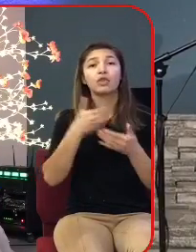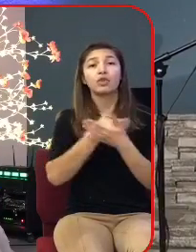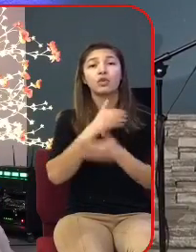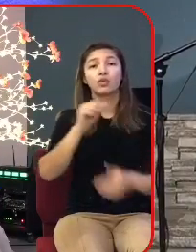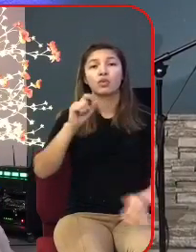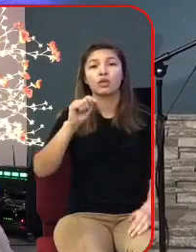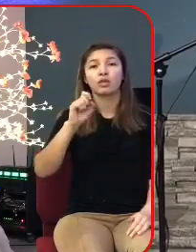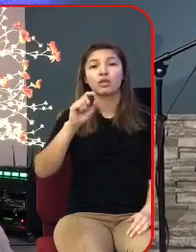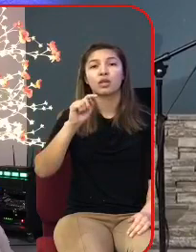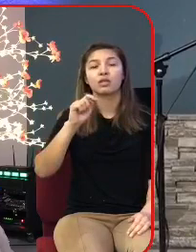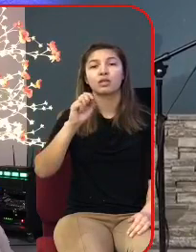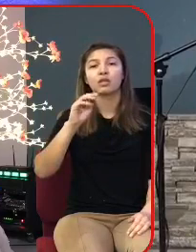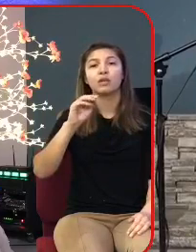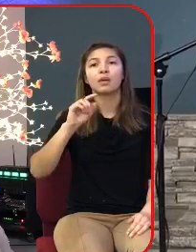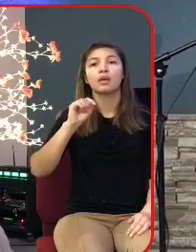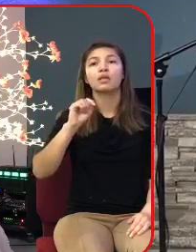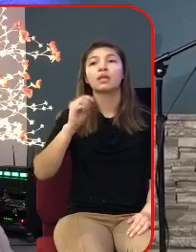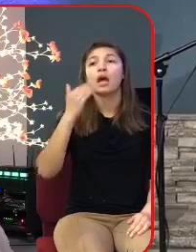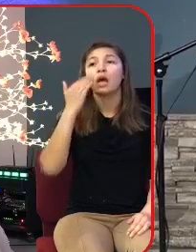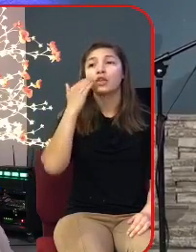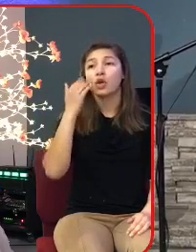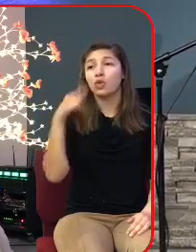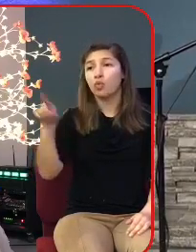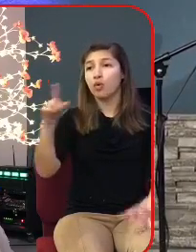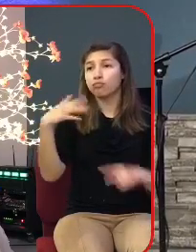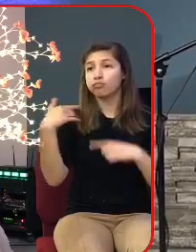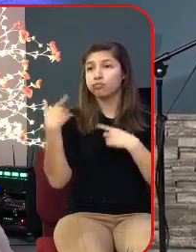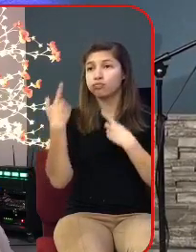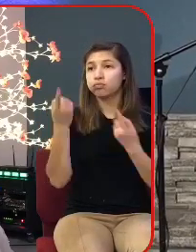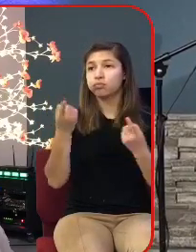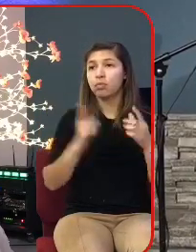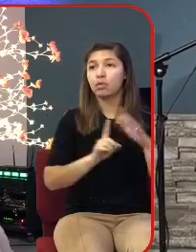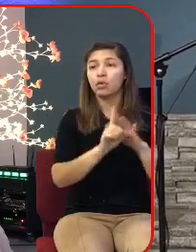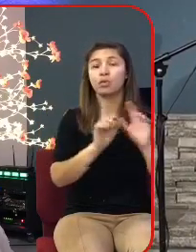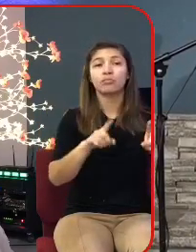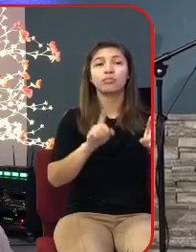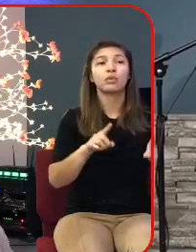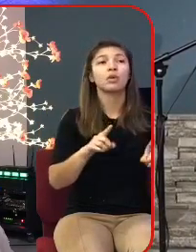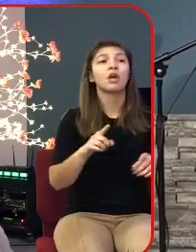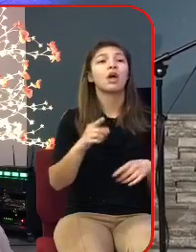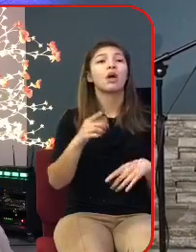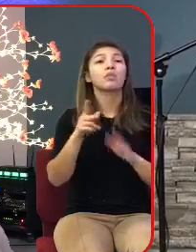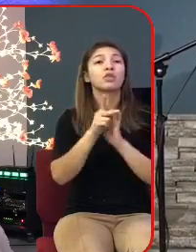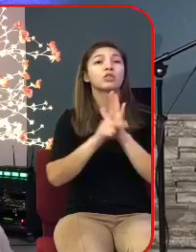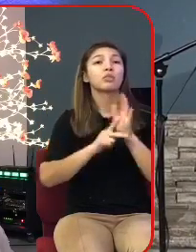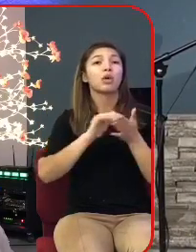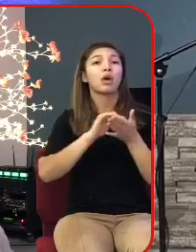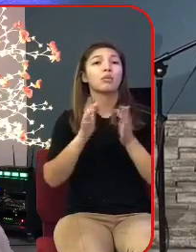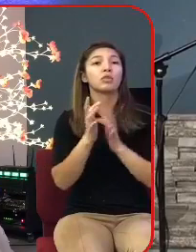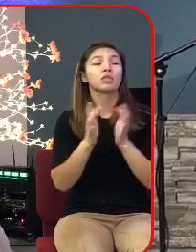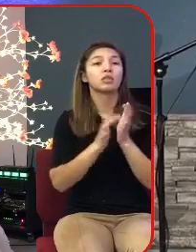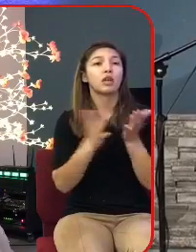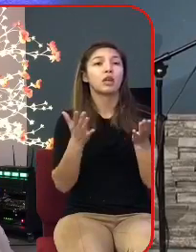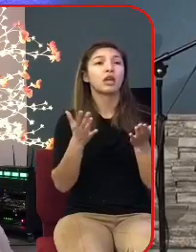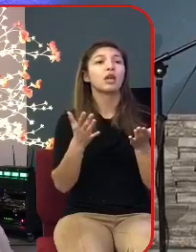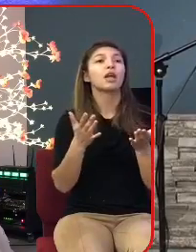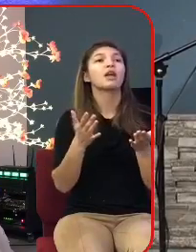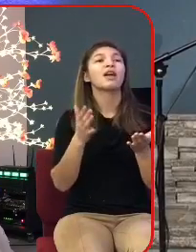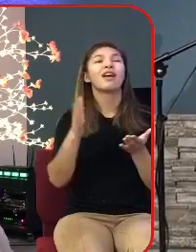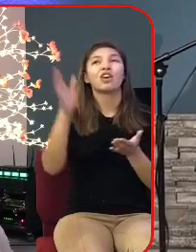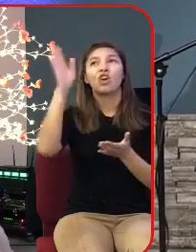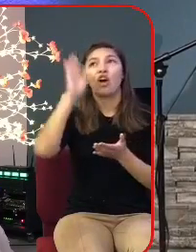those of you that have been around this church for a while with the principles of Bible study that God in the Old Testament has revealed to